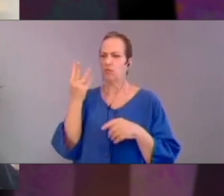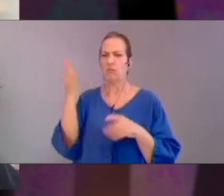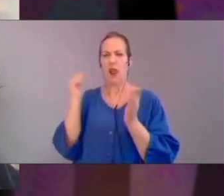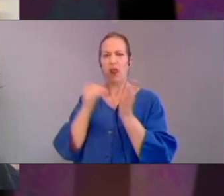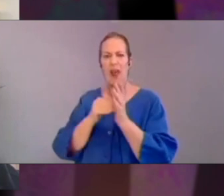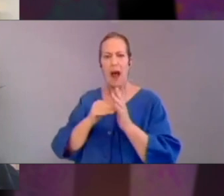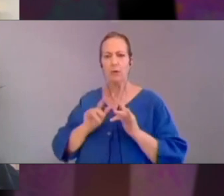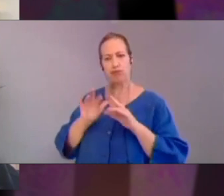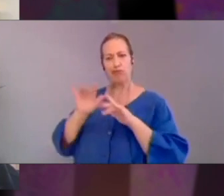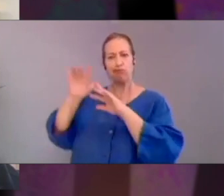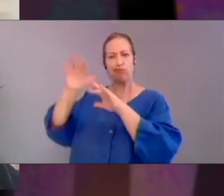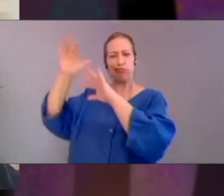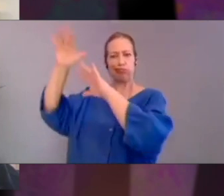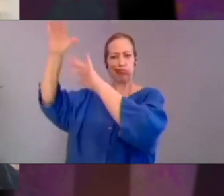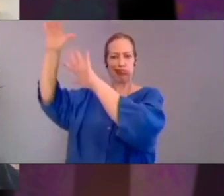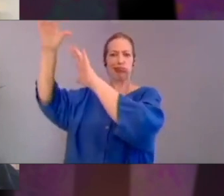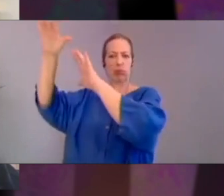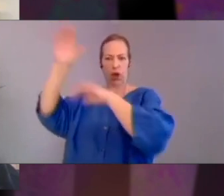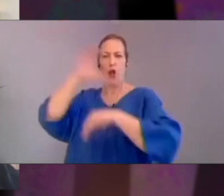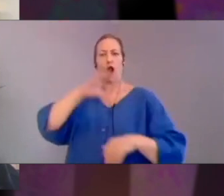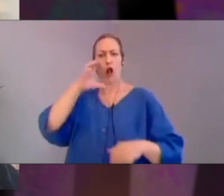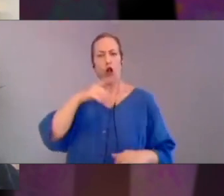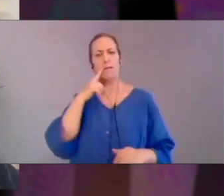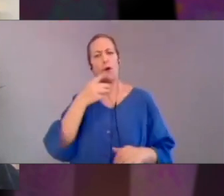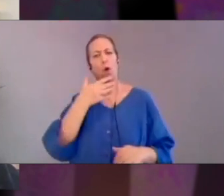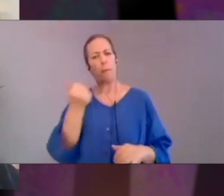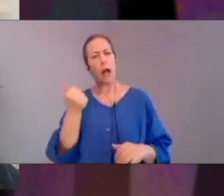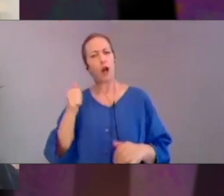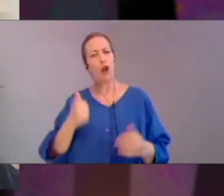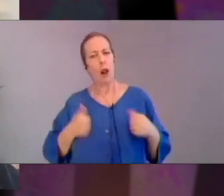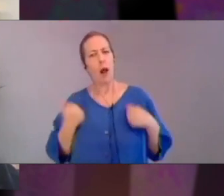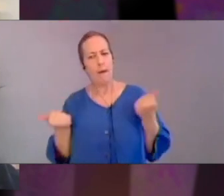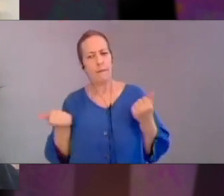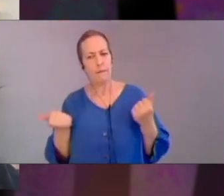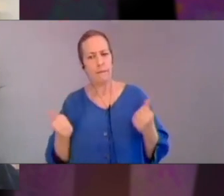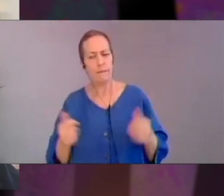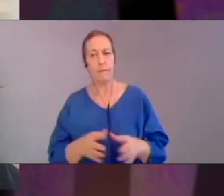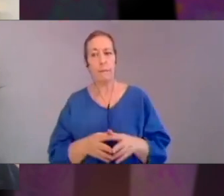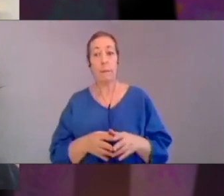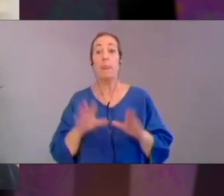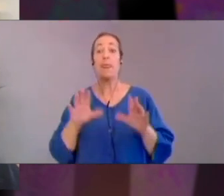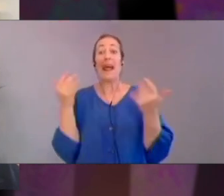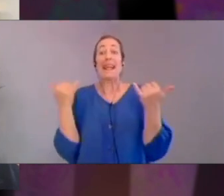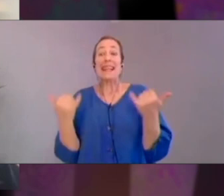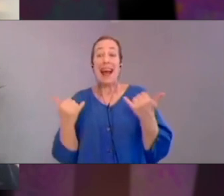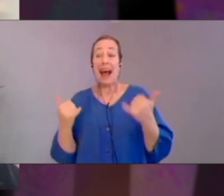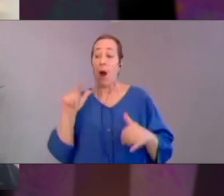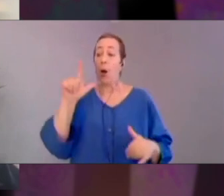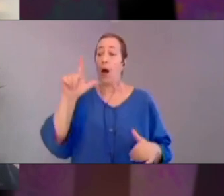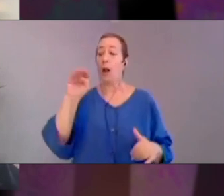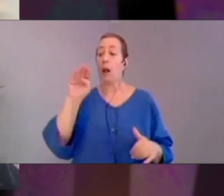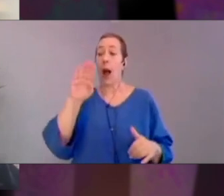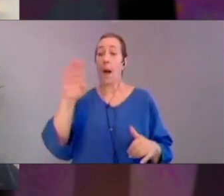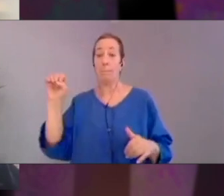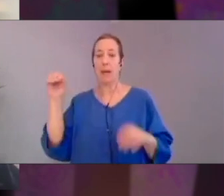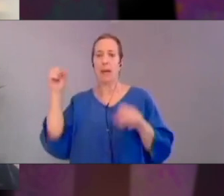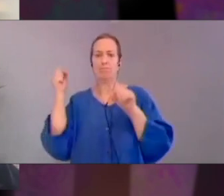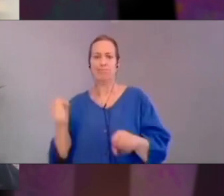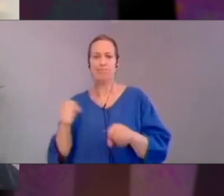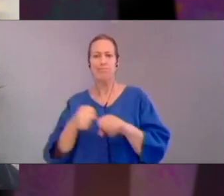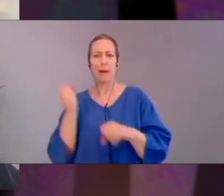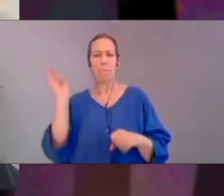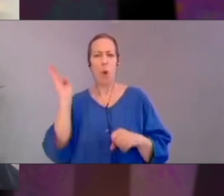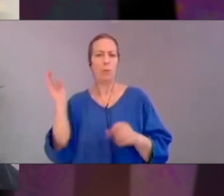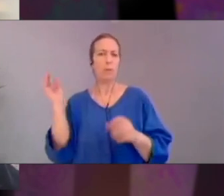work and a better quality of life. And we actually do make up the majority of the American Indian population in this area today.